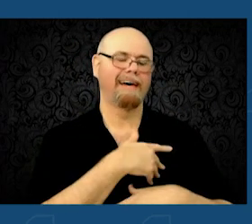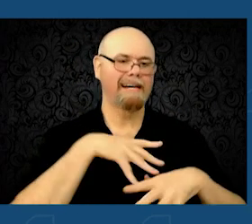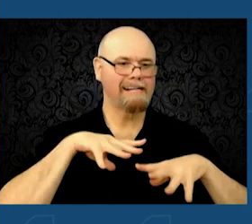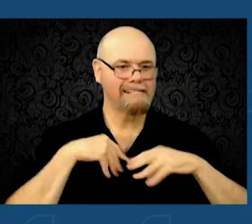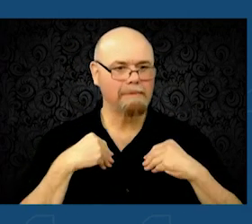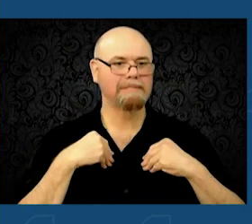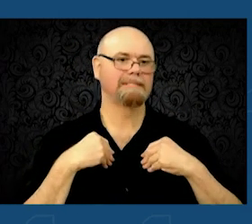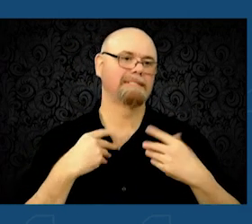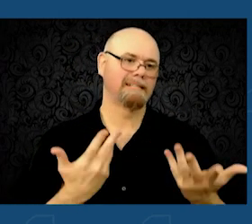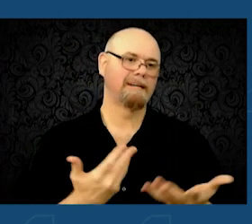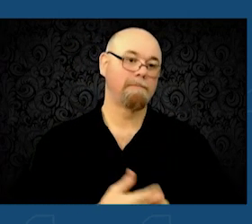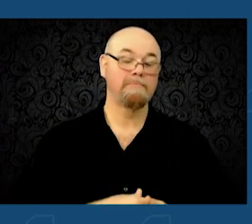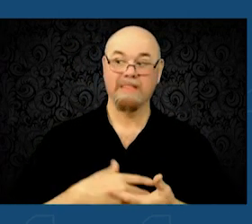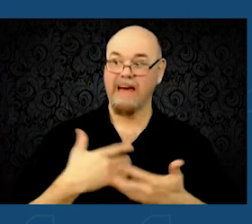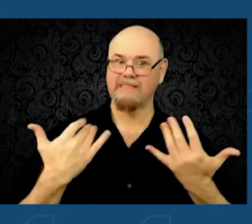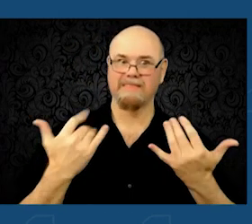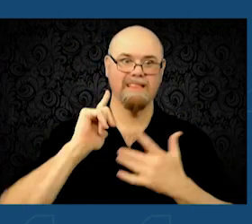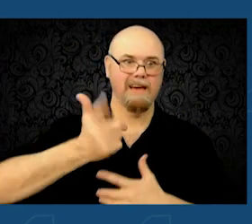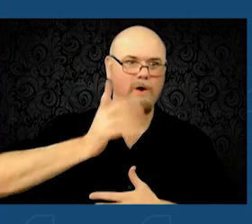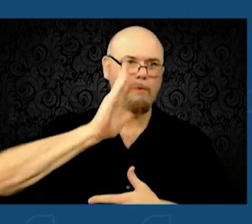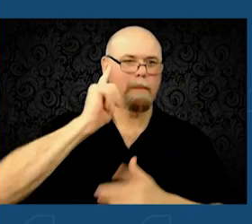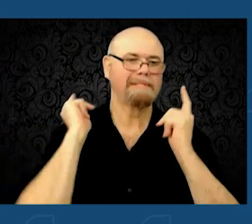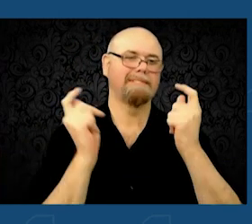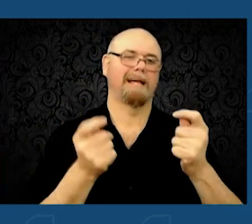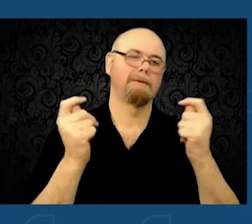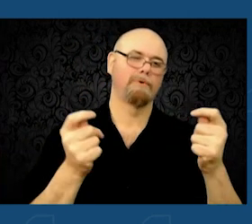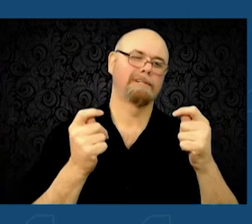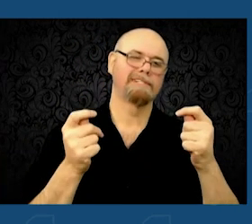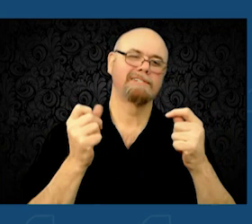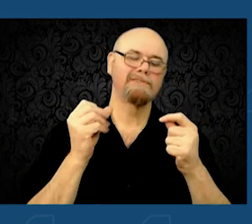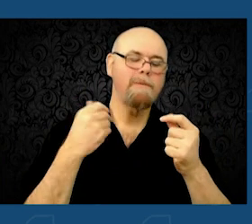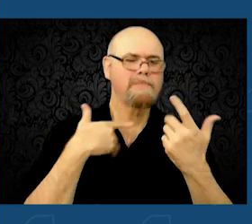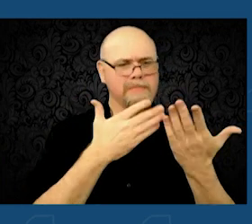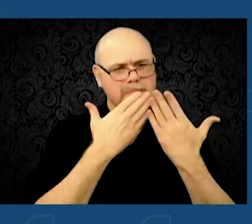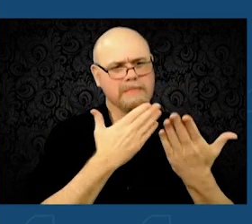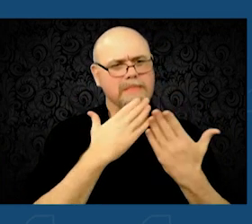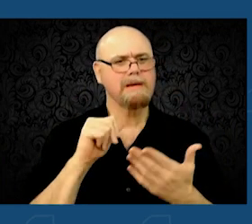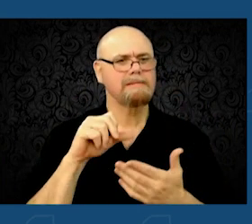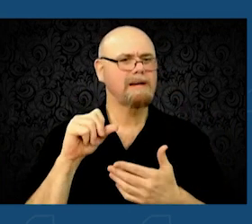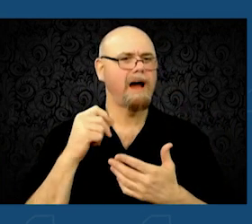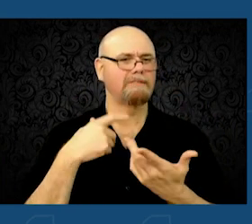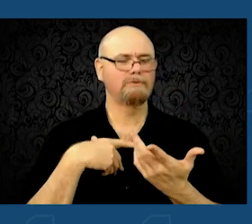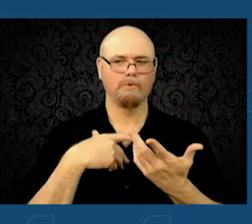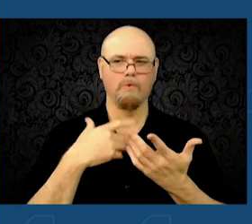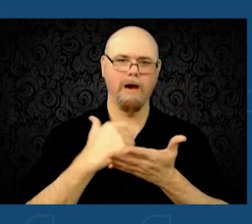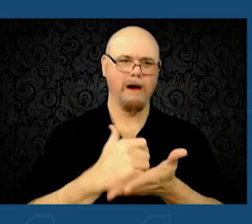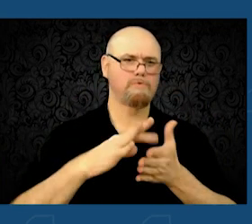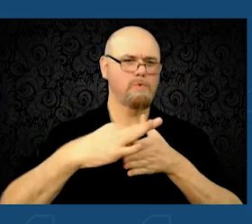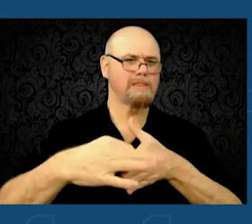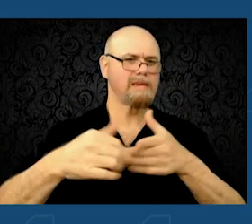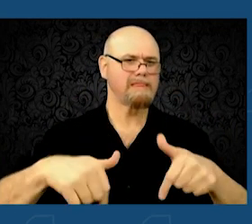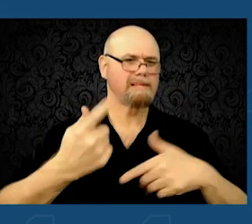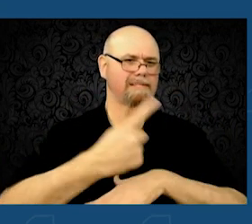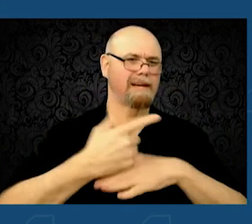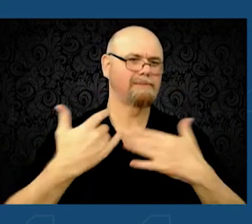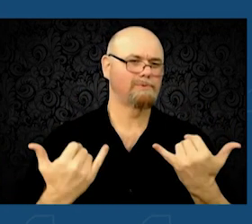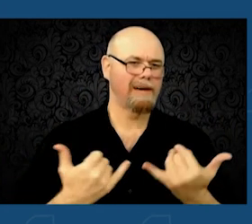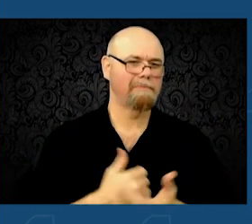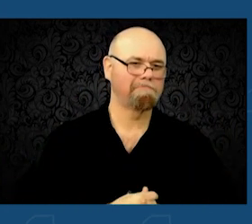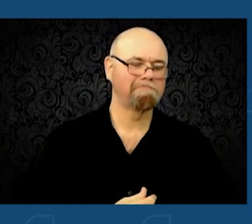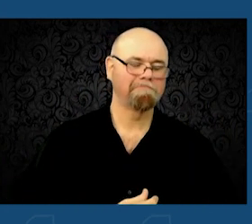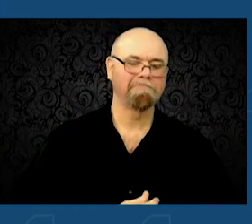is celebration. So thanks, Kaz, for bringing this day here. And I'm confident that as we break